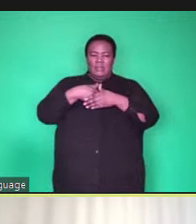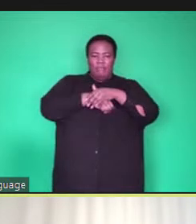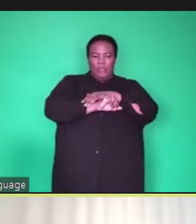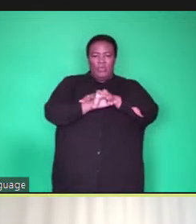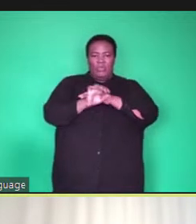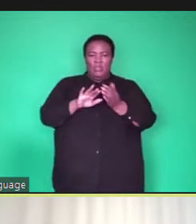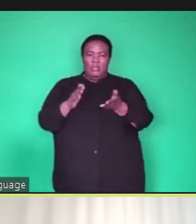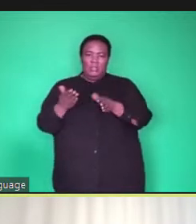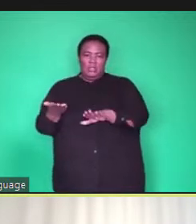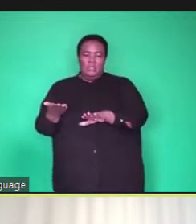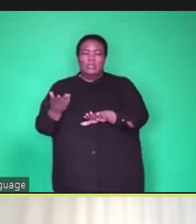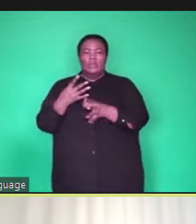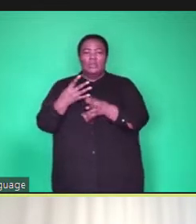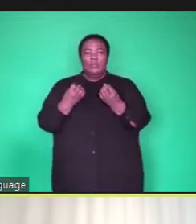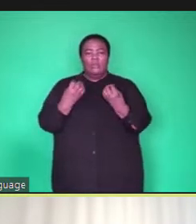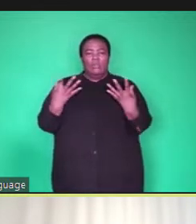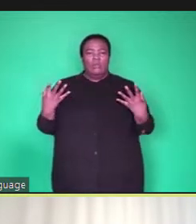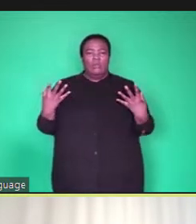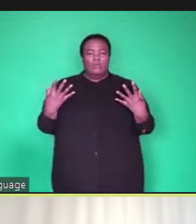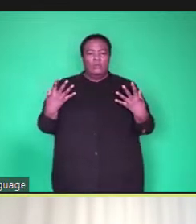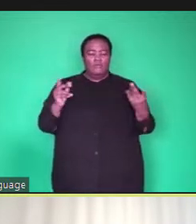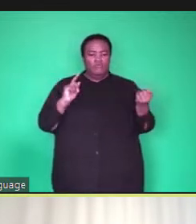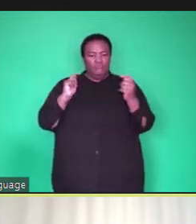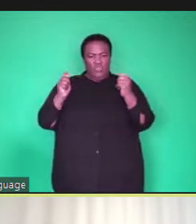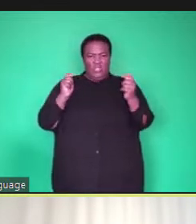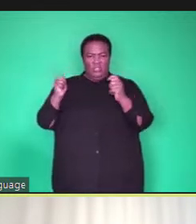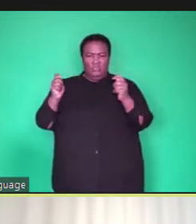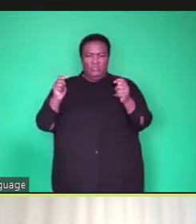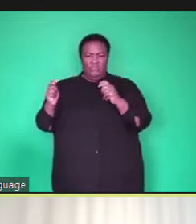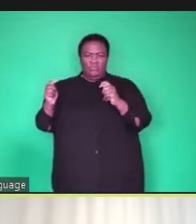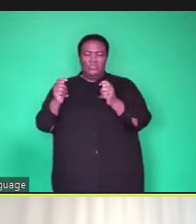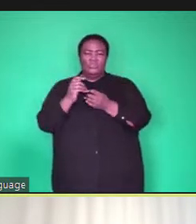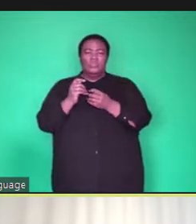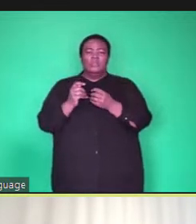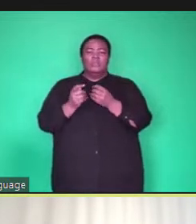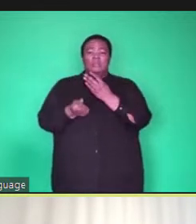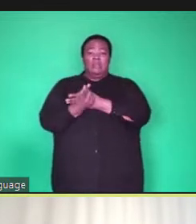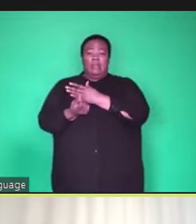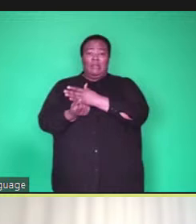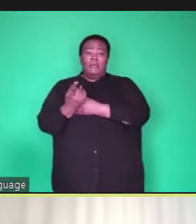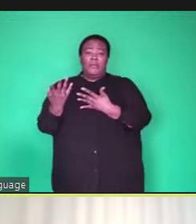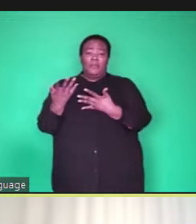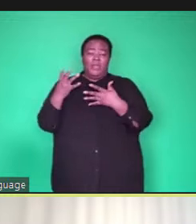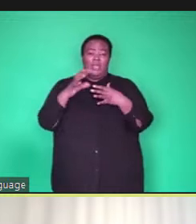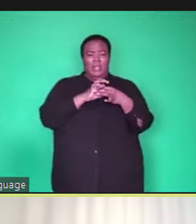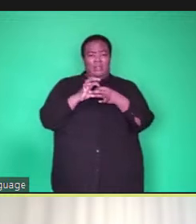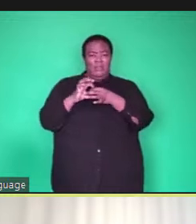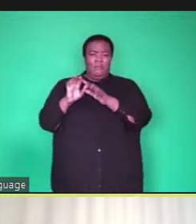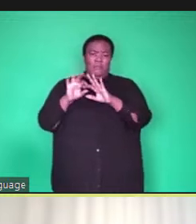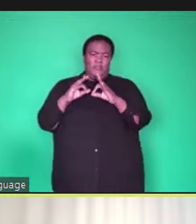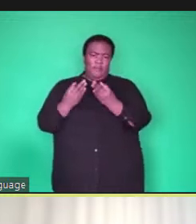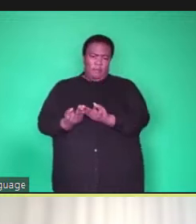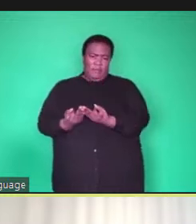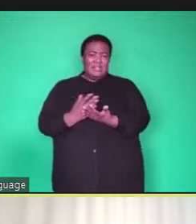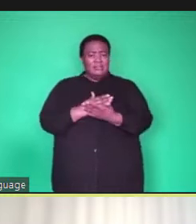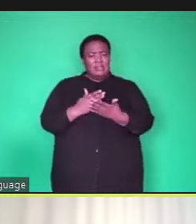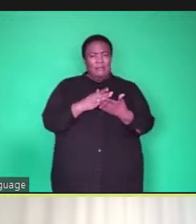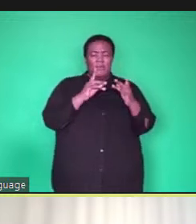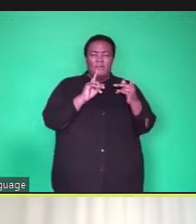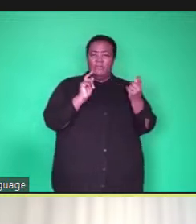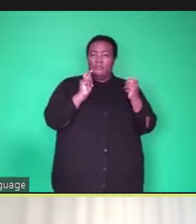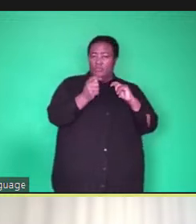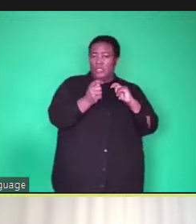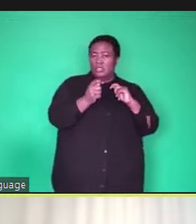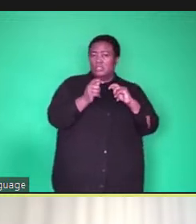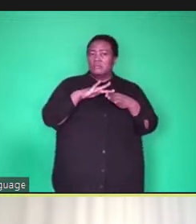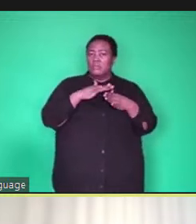lot of change and churn within households. Some of this change will be due to adult mobility, but some is